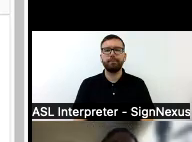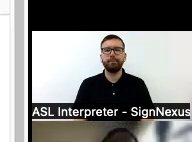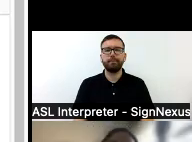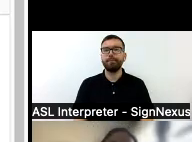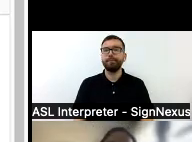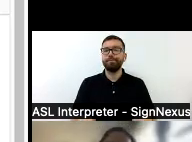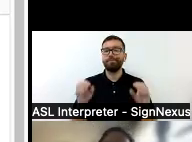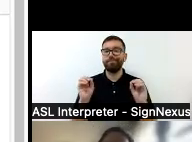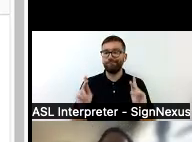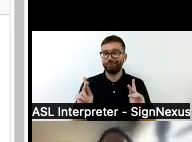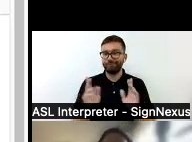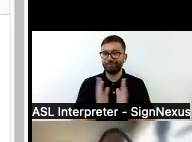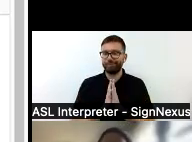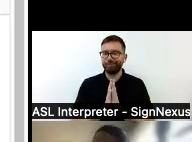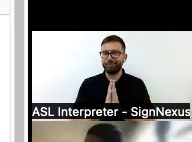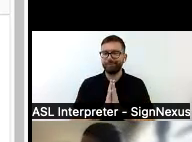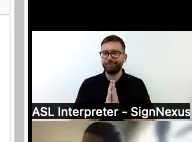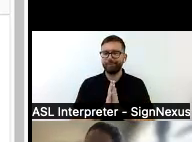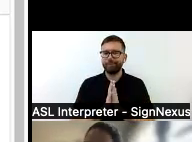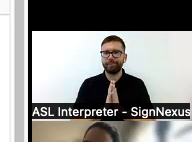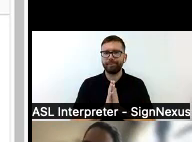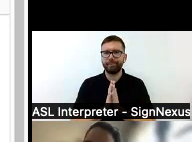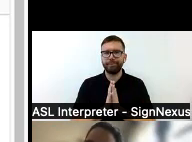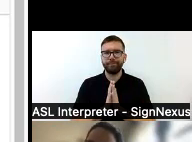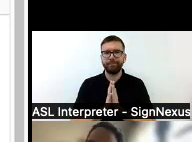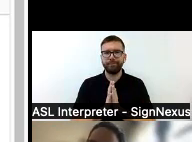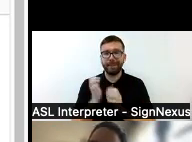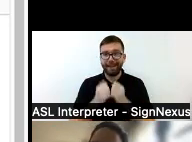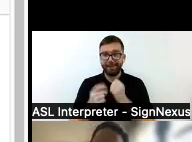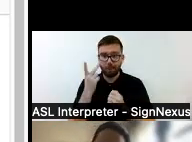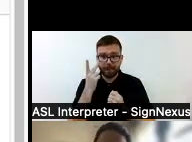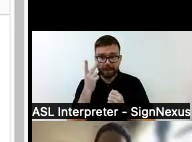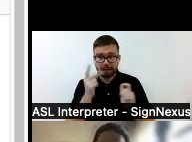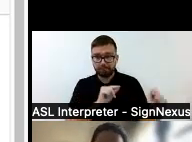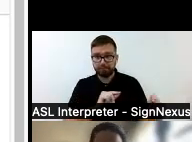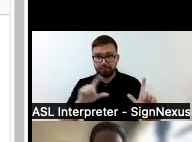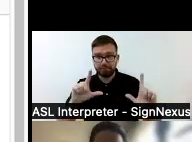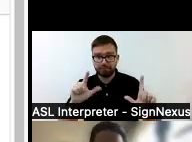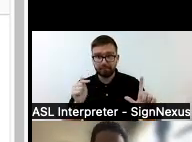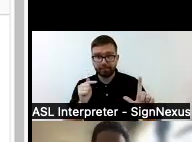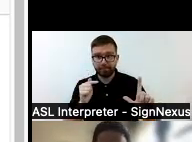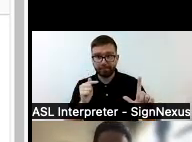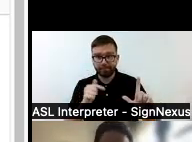Okay. So is that clear to everybody? Can everybody see that?